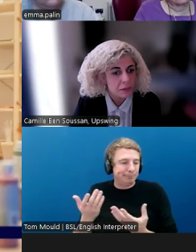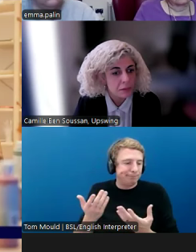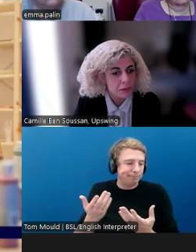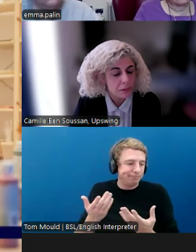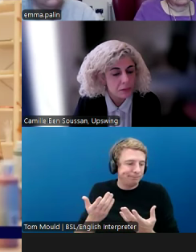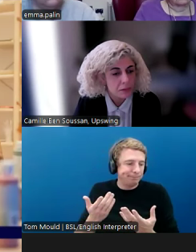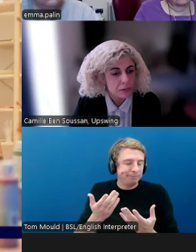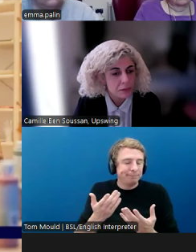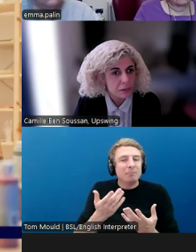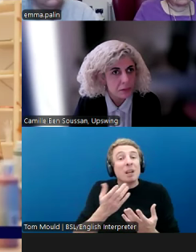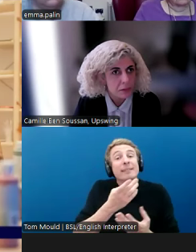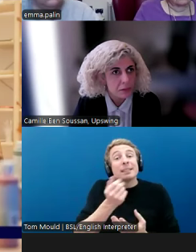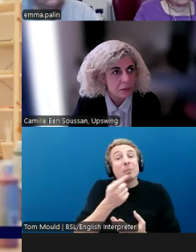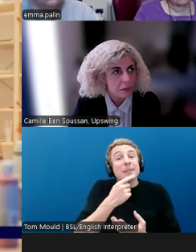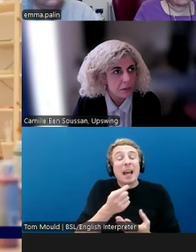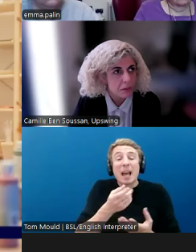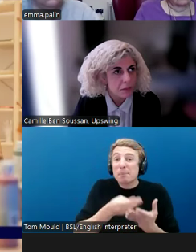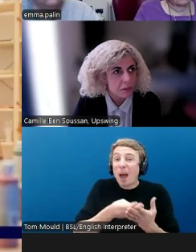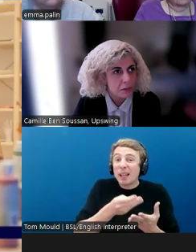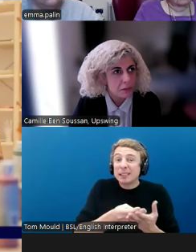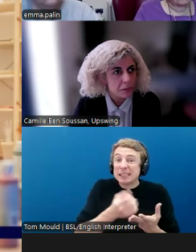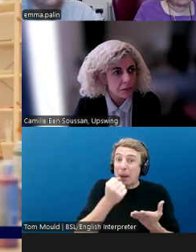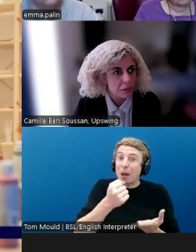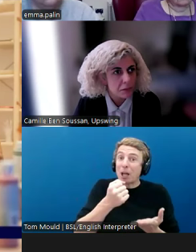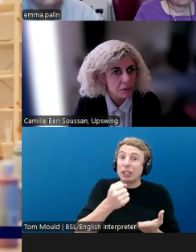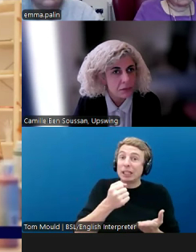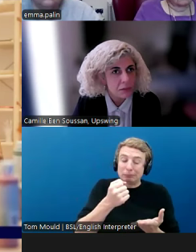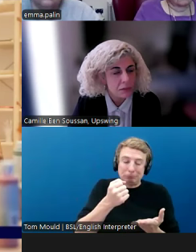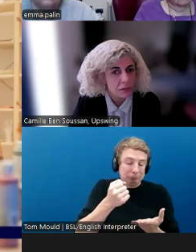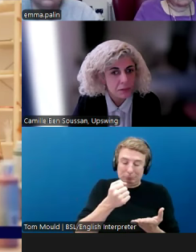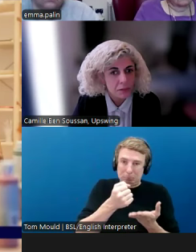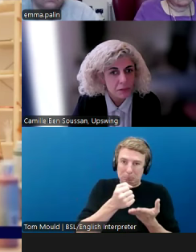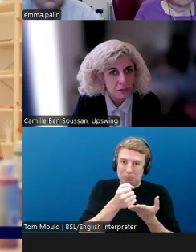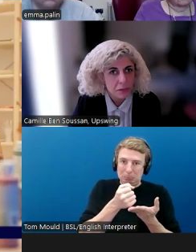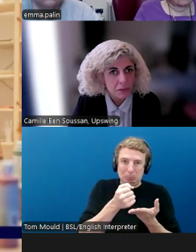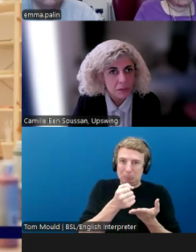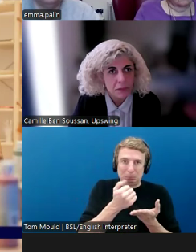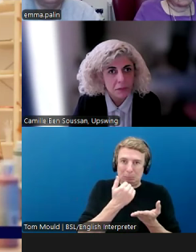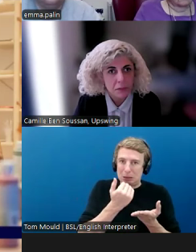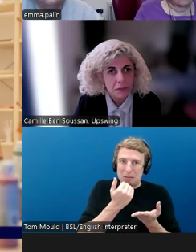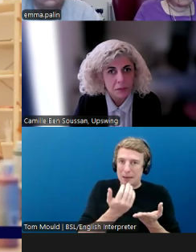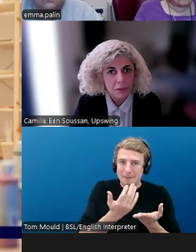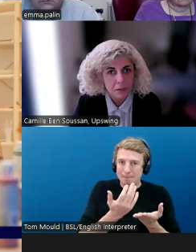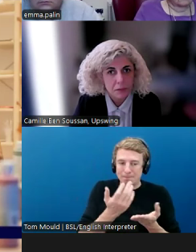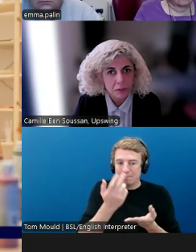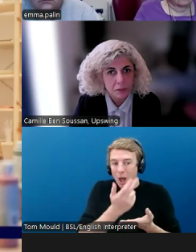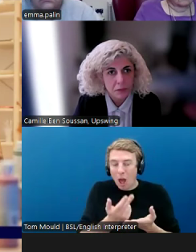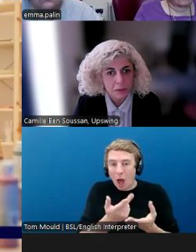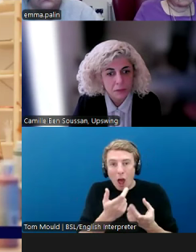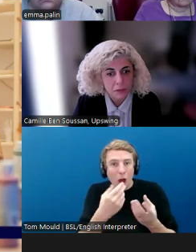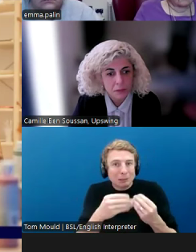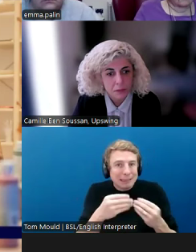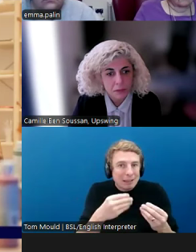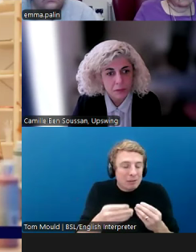say that their budgets don't stretch to recuperating the art materials that they would need to be able to